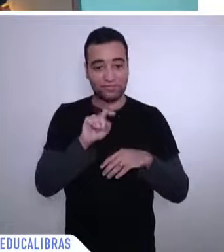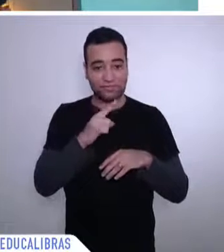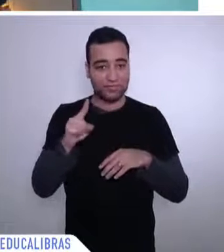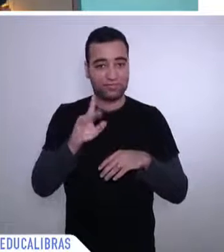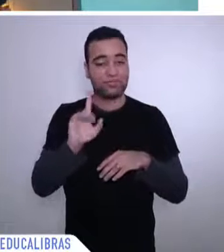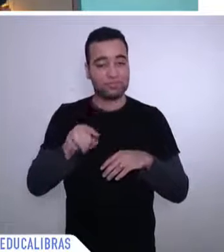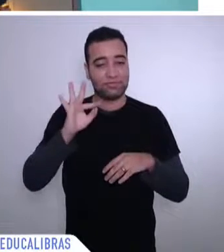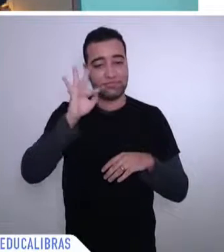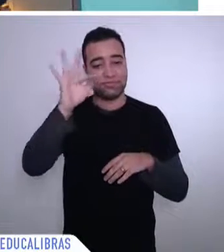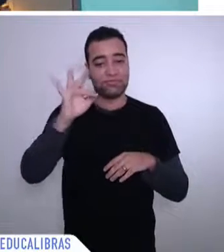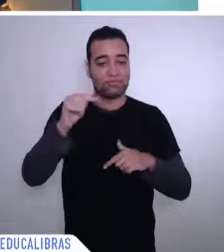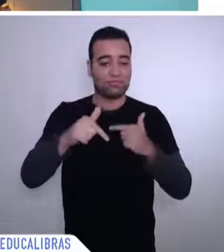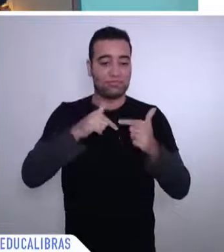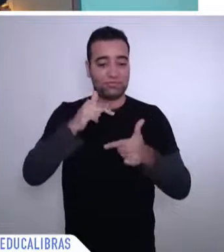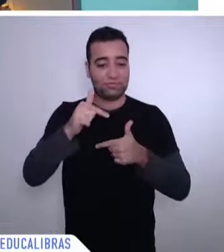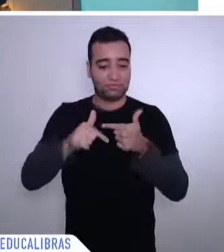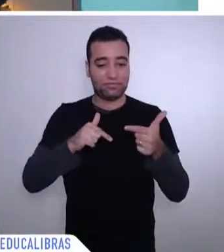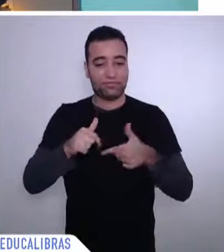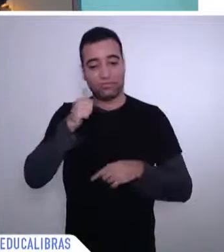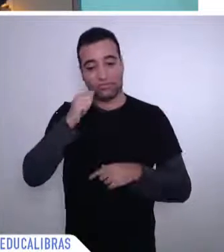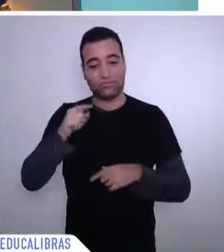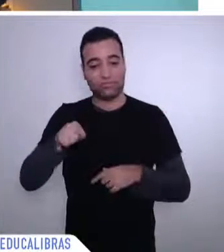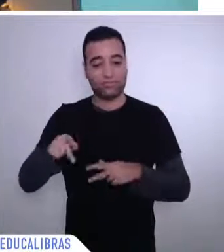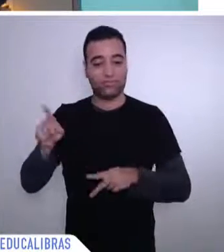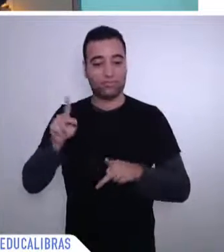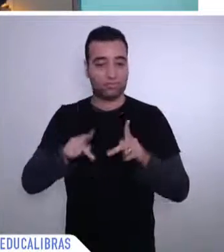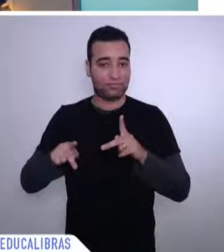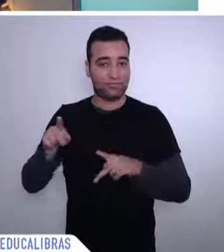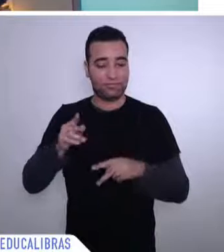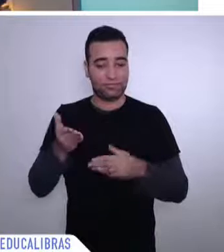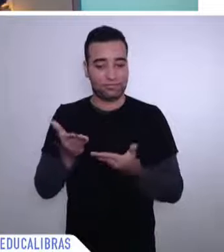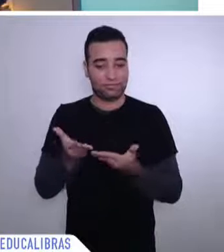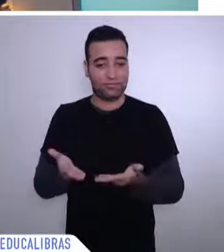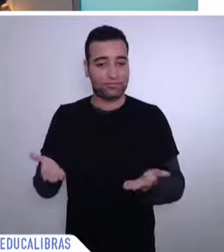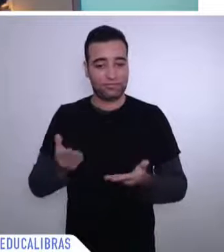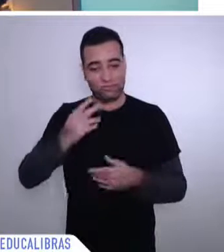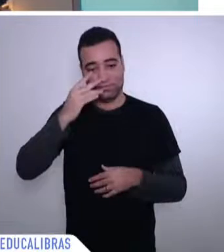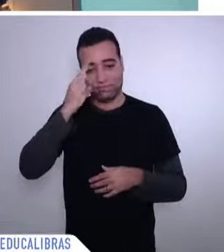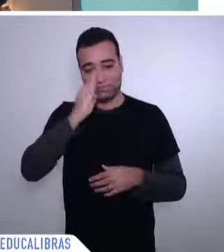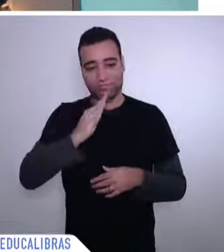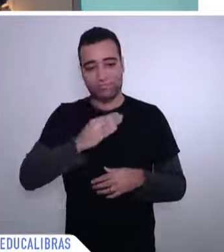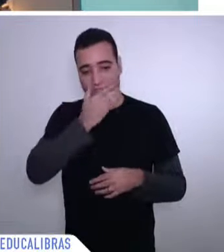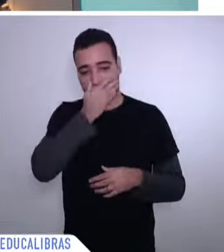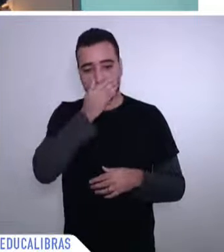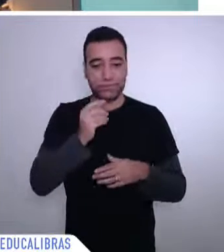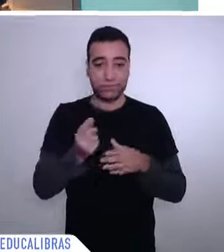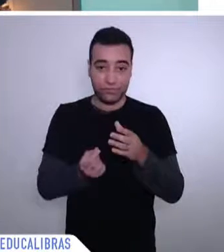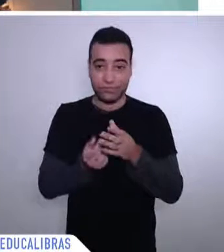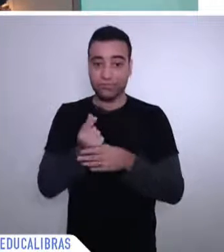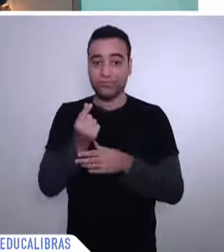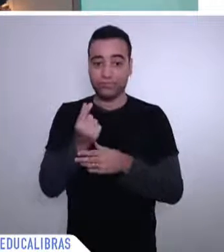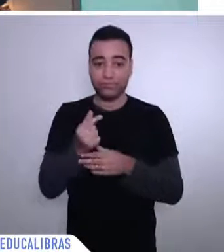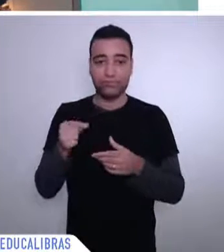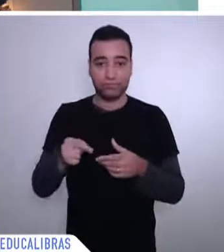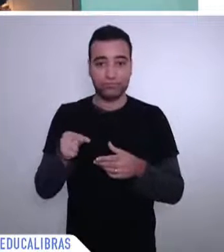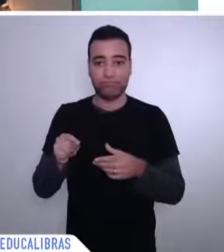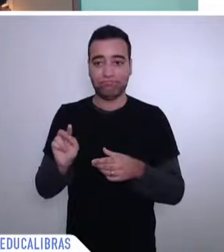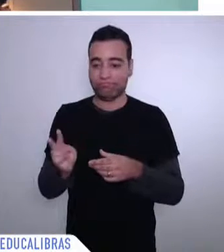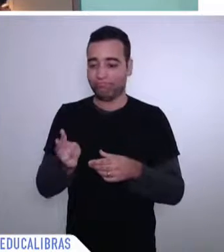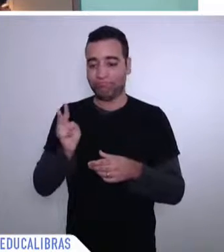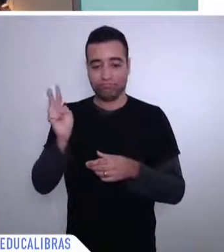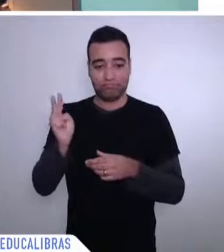the turning is the future of work, and Brazilian women are specialists in turning. The